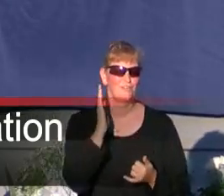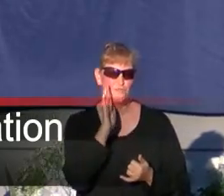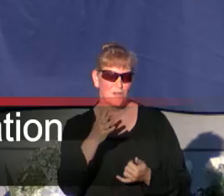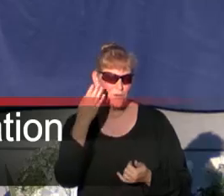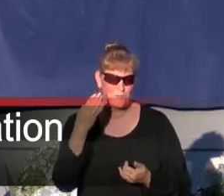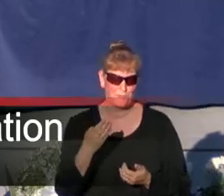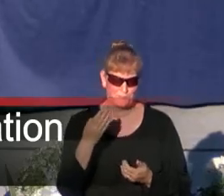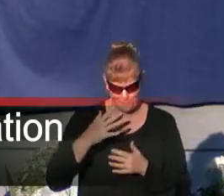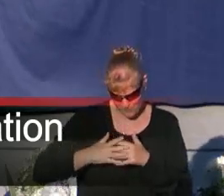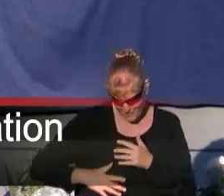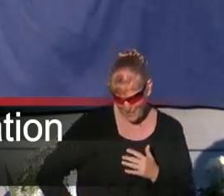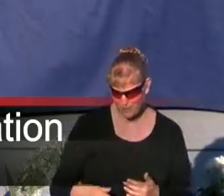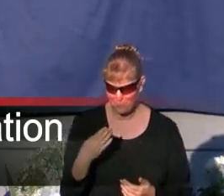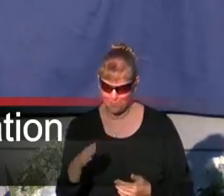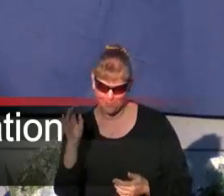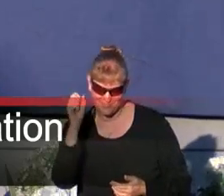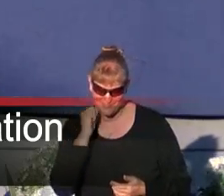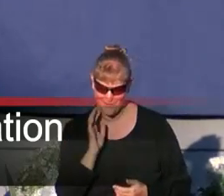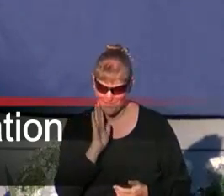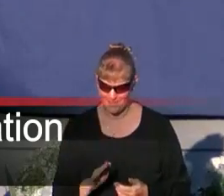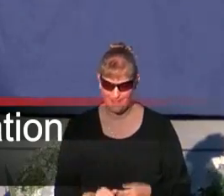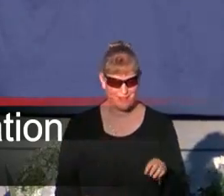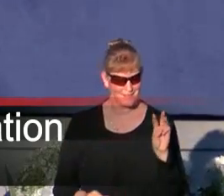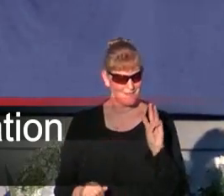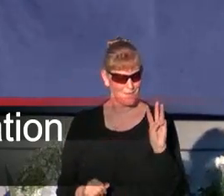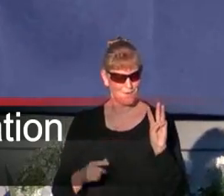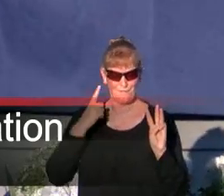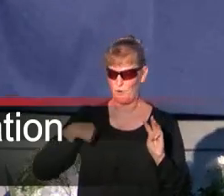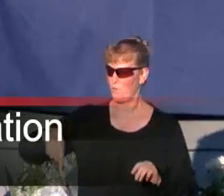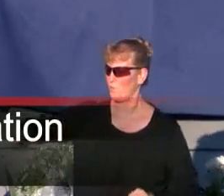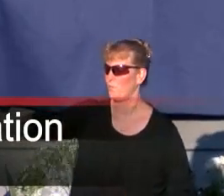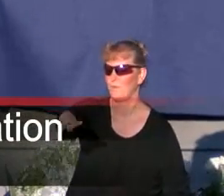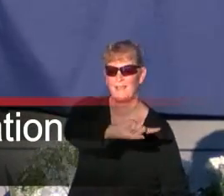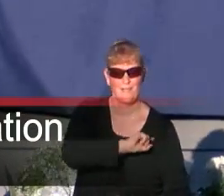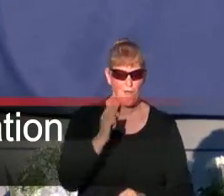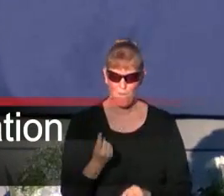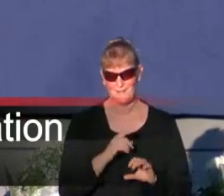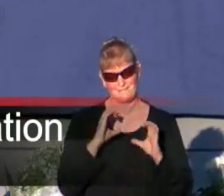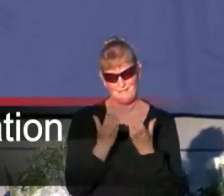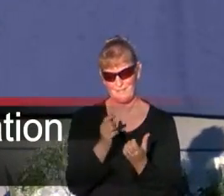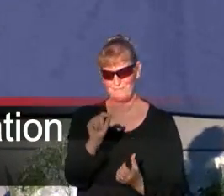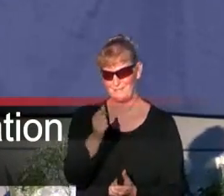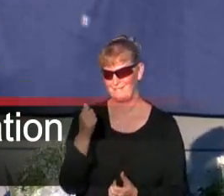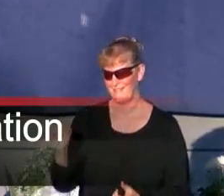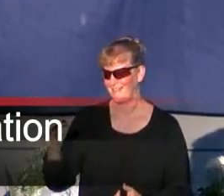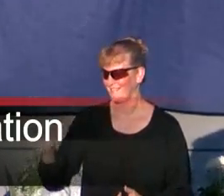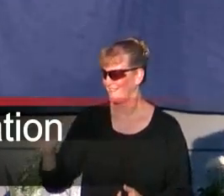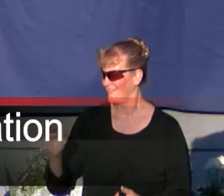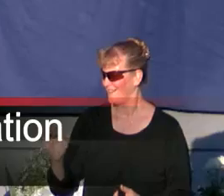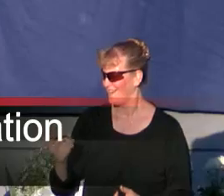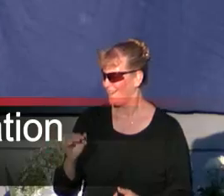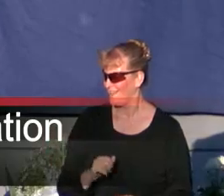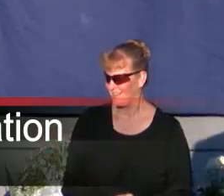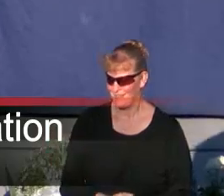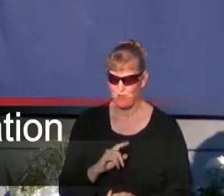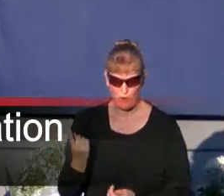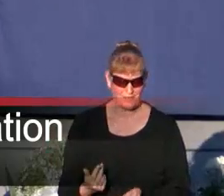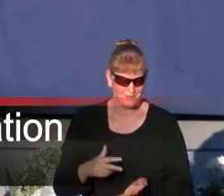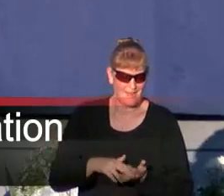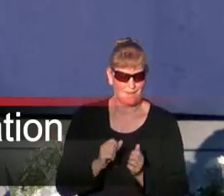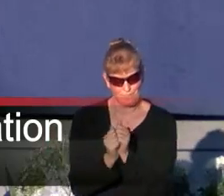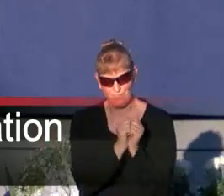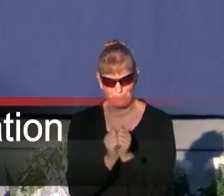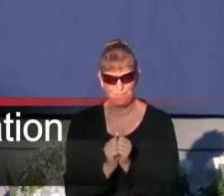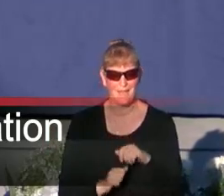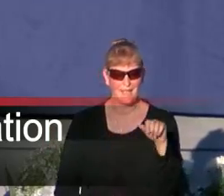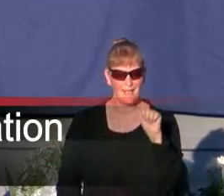matter where you go. W is for we, because we will always be class of 2019 and always stand as one. A is